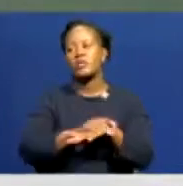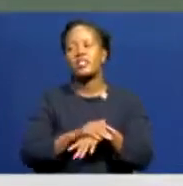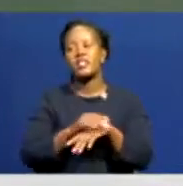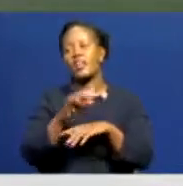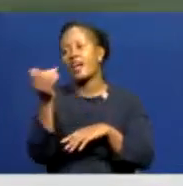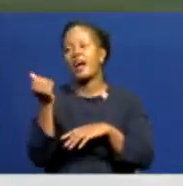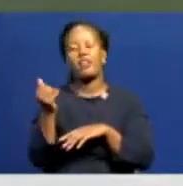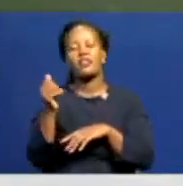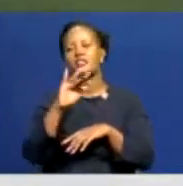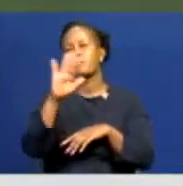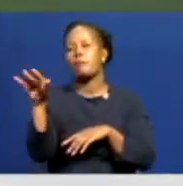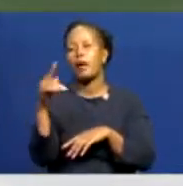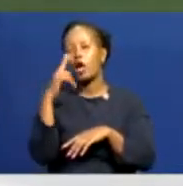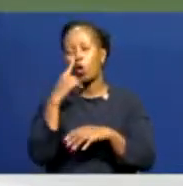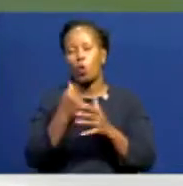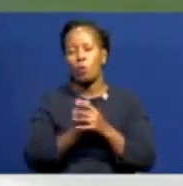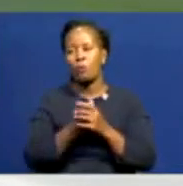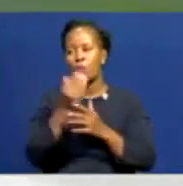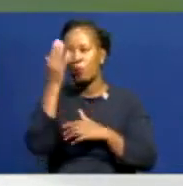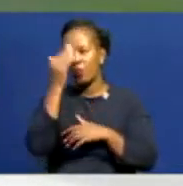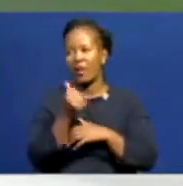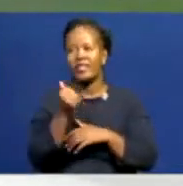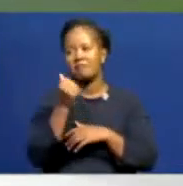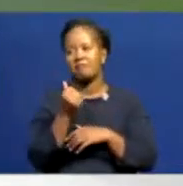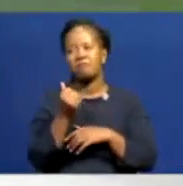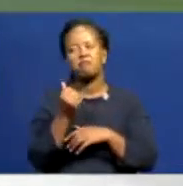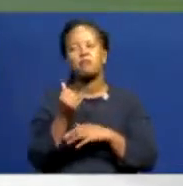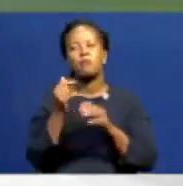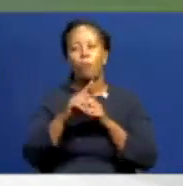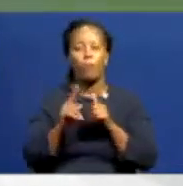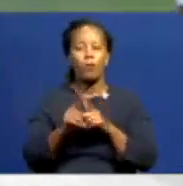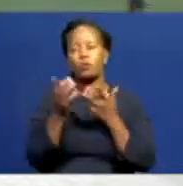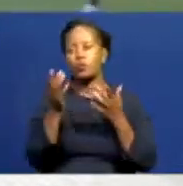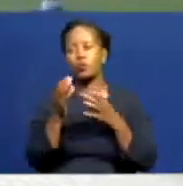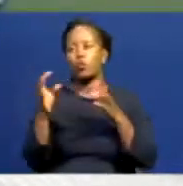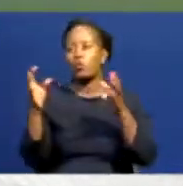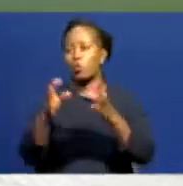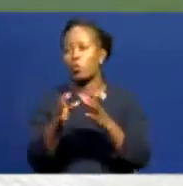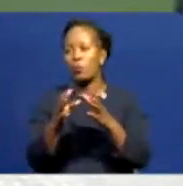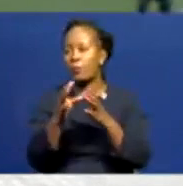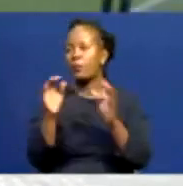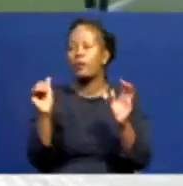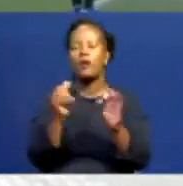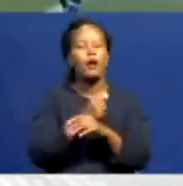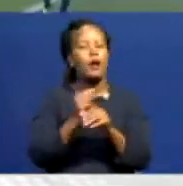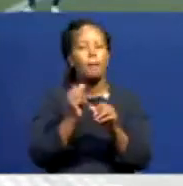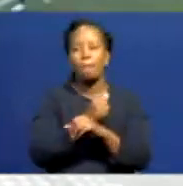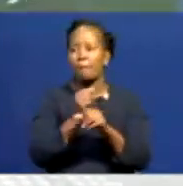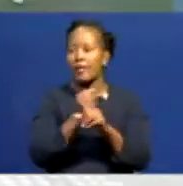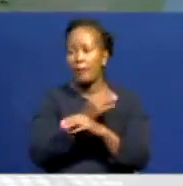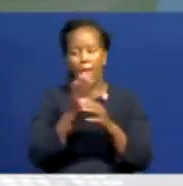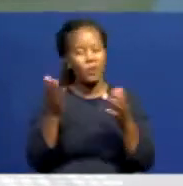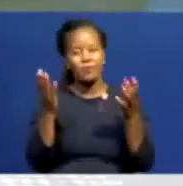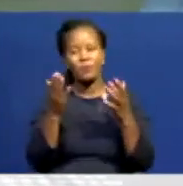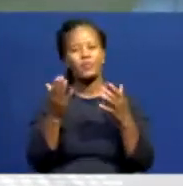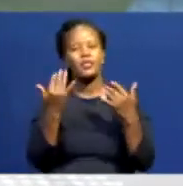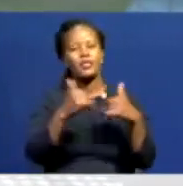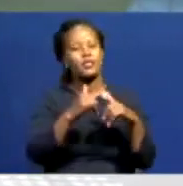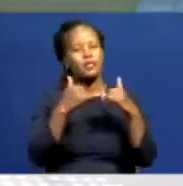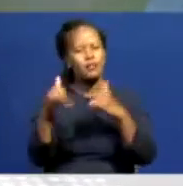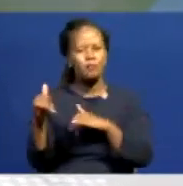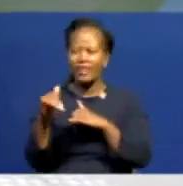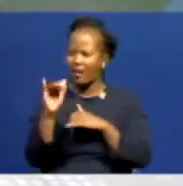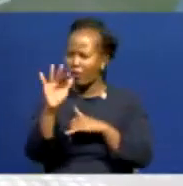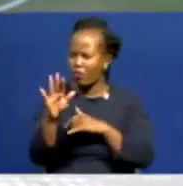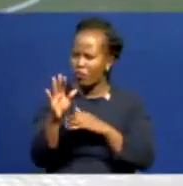because this is an understandable. Yeah. I mean, Parliament will be waiting for you. You cannot. A player of your